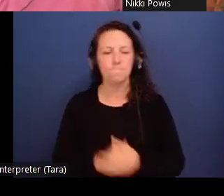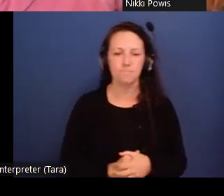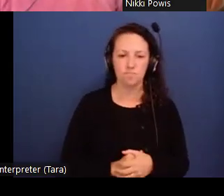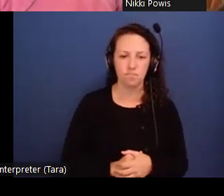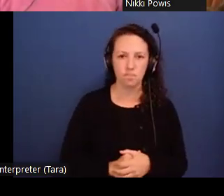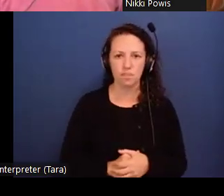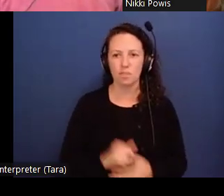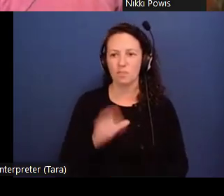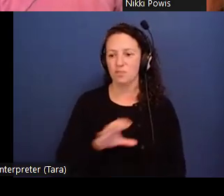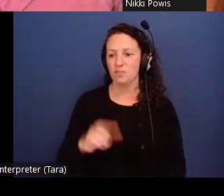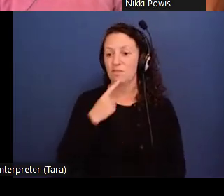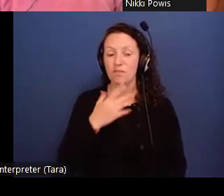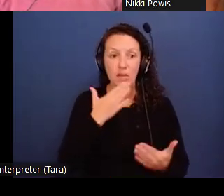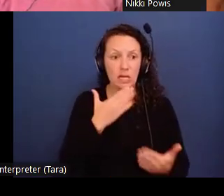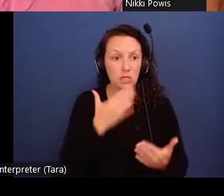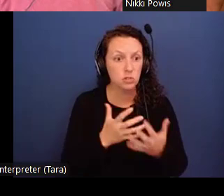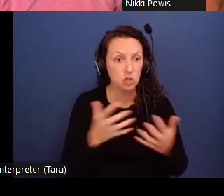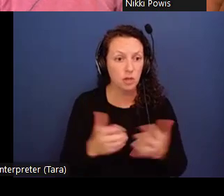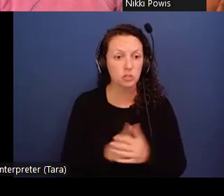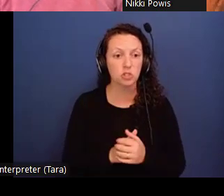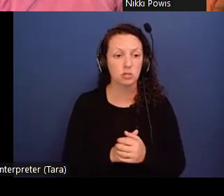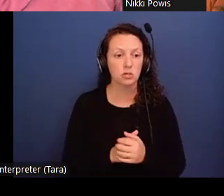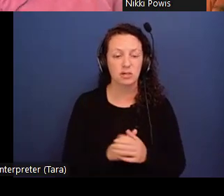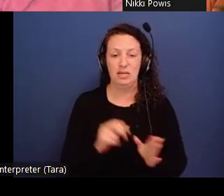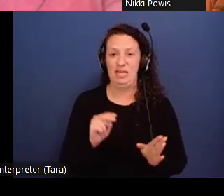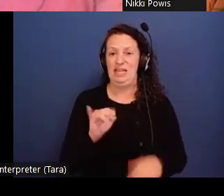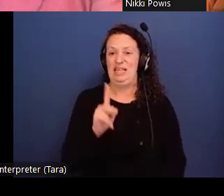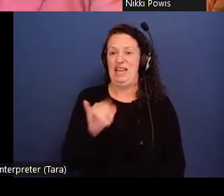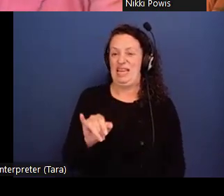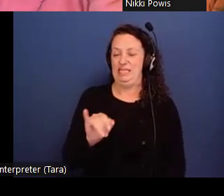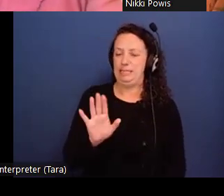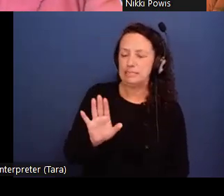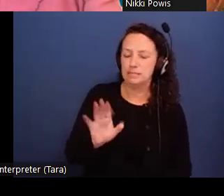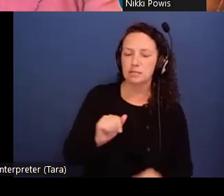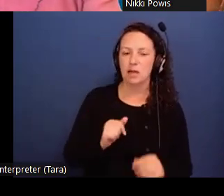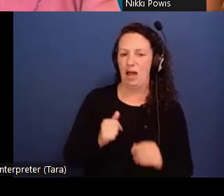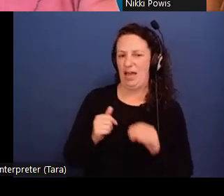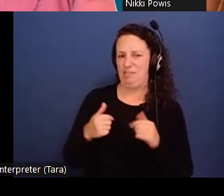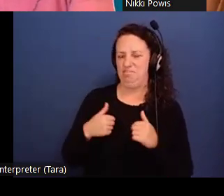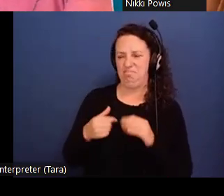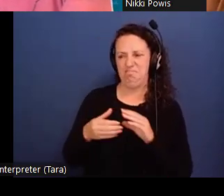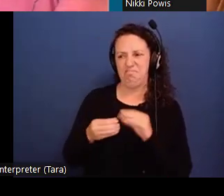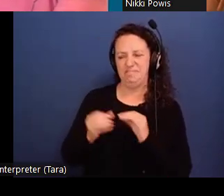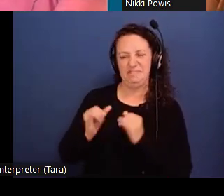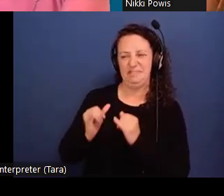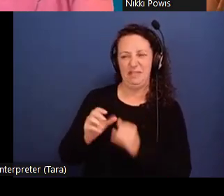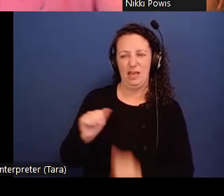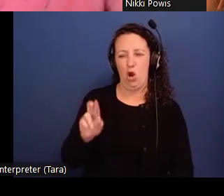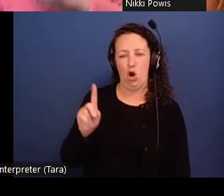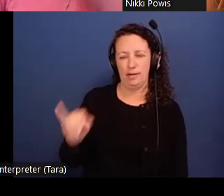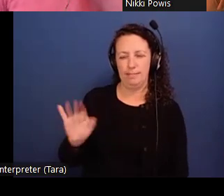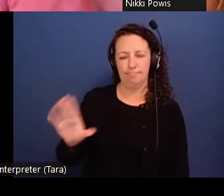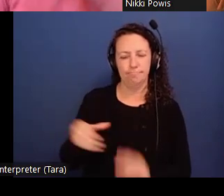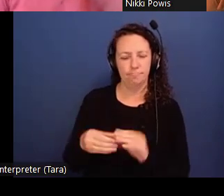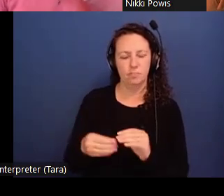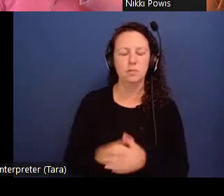Thank you so much. Yeah, I would echo mostly what Aarti said. That is something that we do